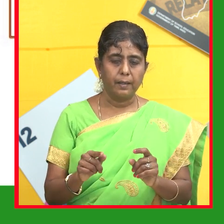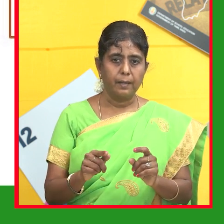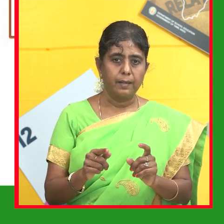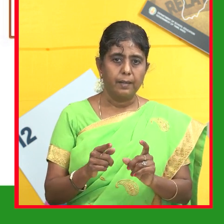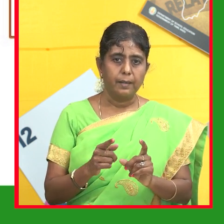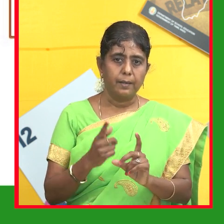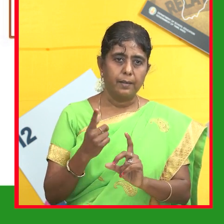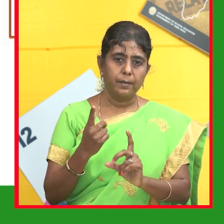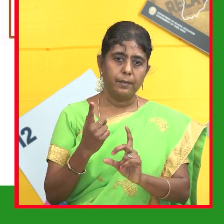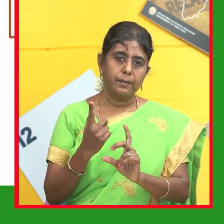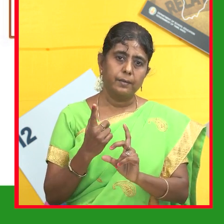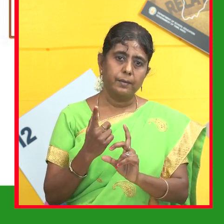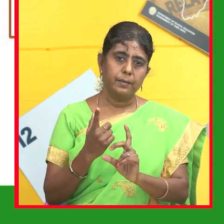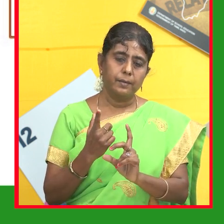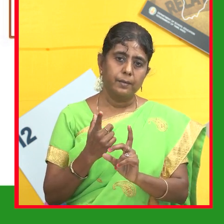What is the remaining?